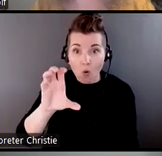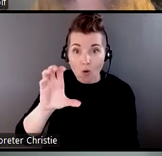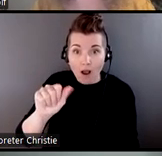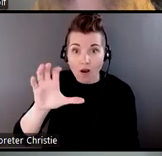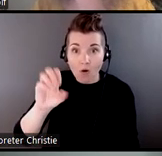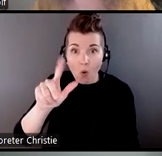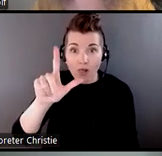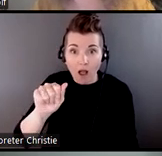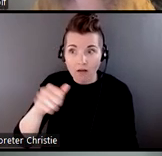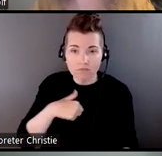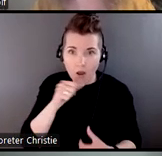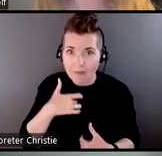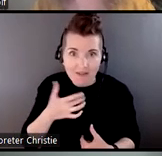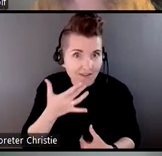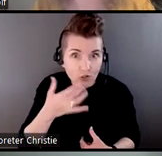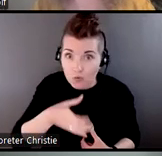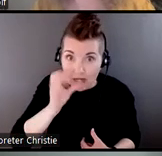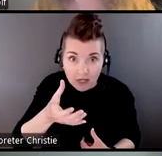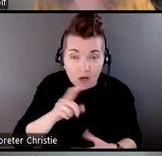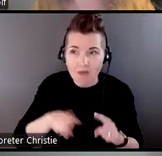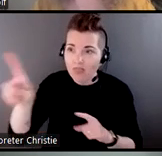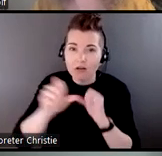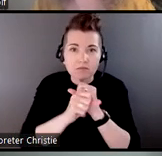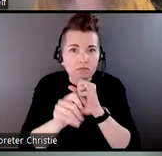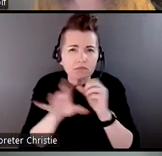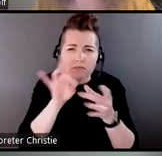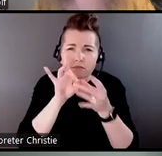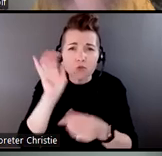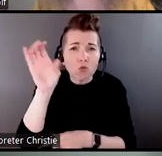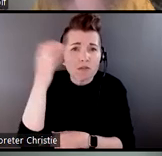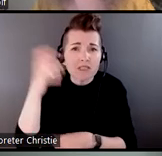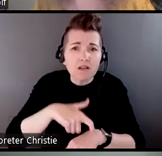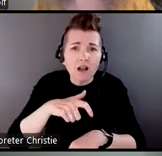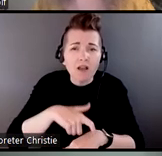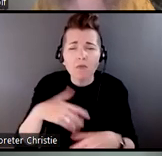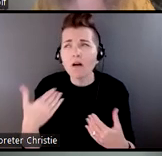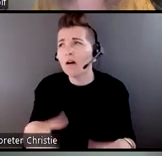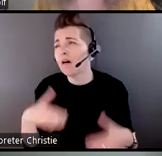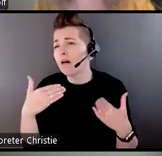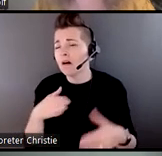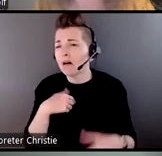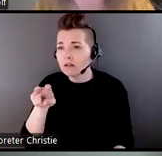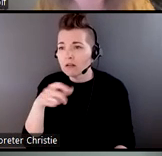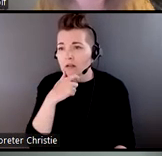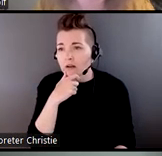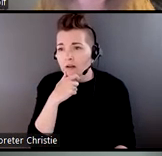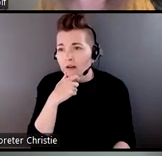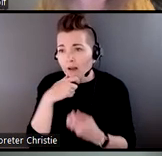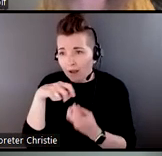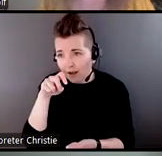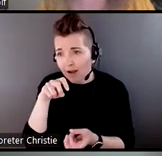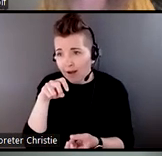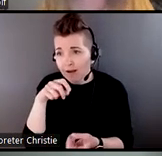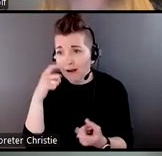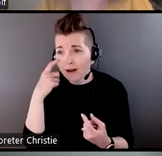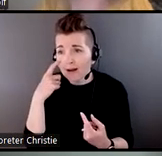a beautiful job. If you ever see their ads around Christmas time, they literally can almost bring someone to tears. They're heartwarming and